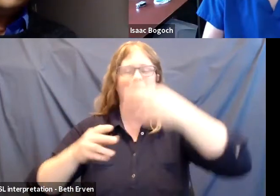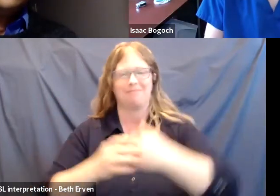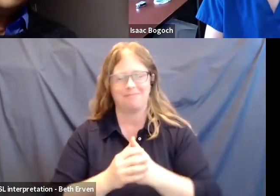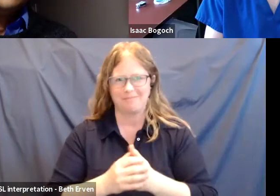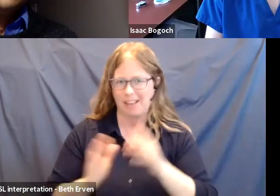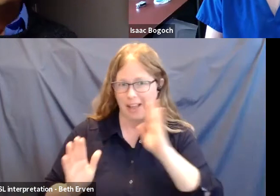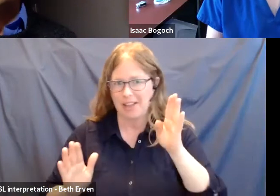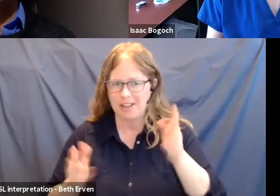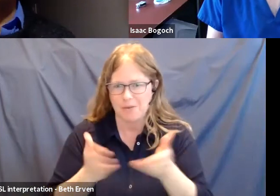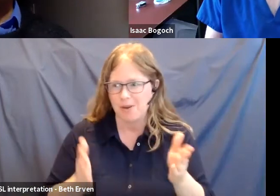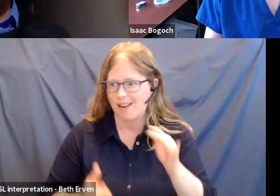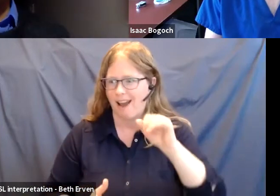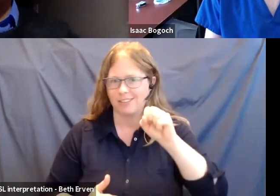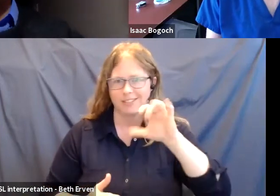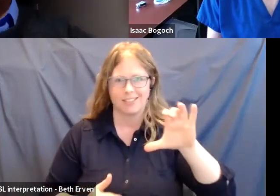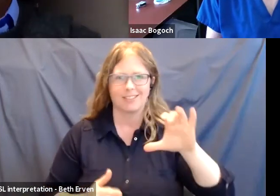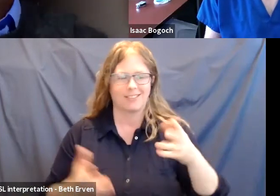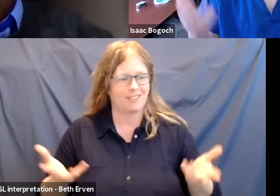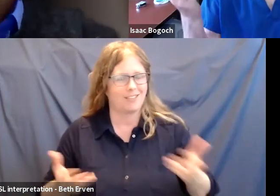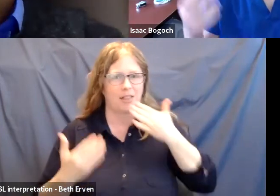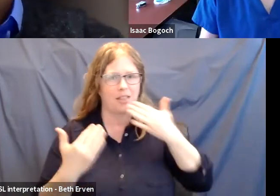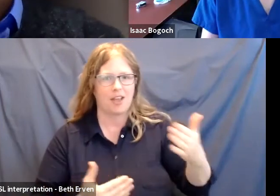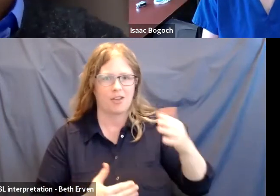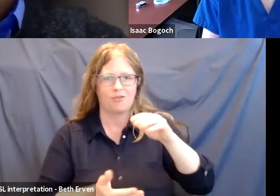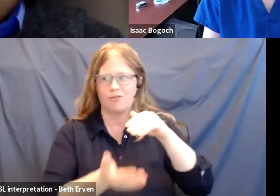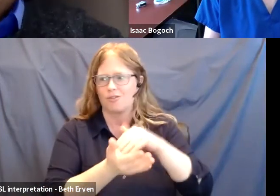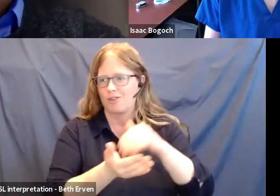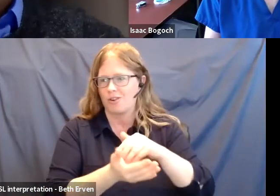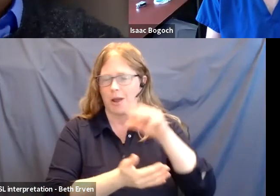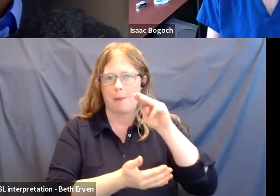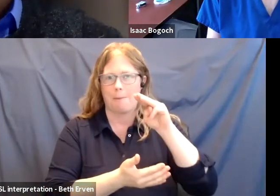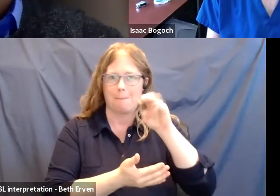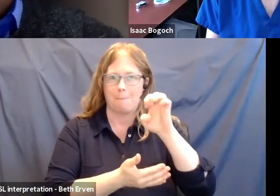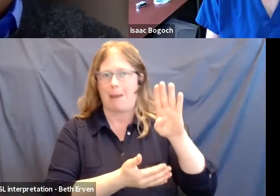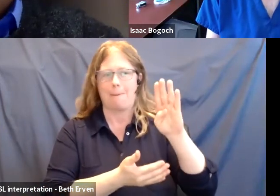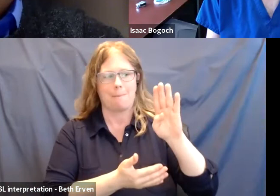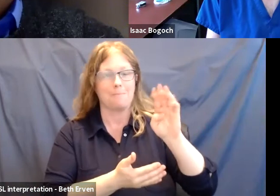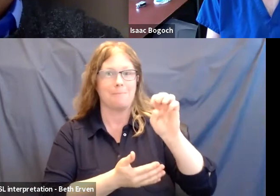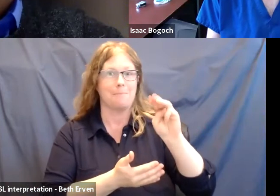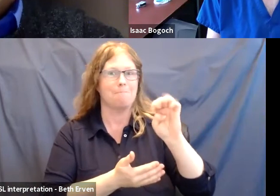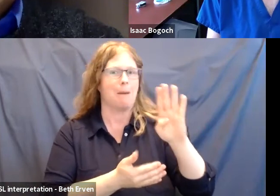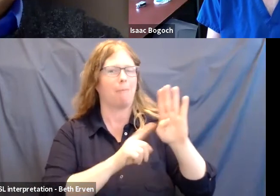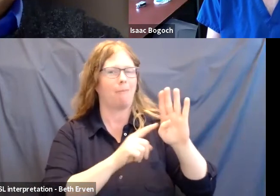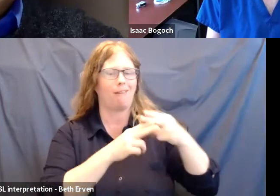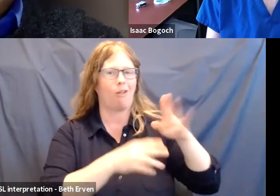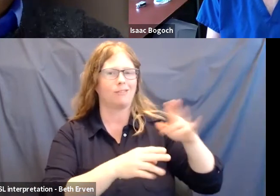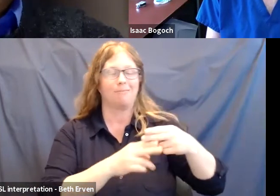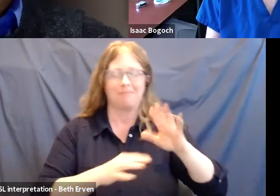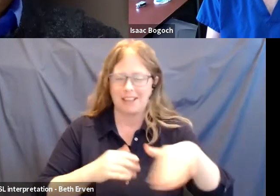Hey everyone, Isaac here. Thanks, Dr. Rashid, or Meb, as I call him. That's fantastic and